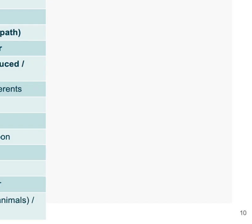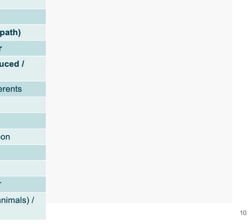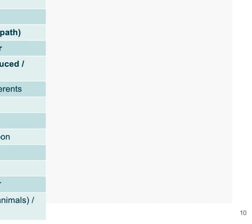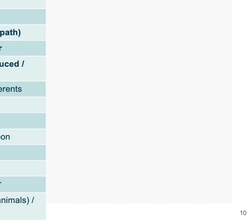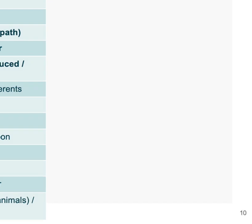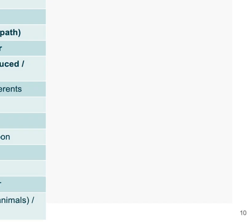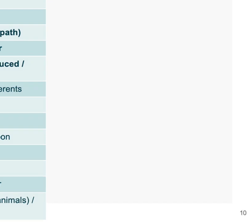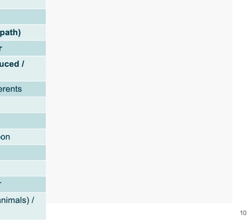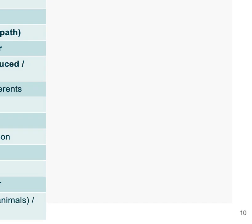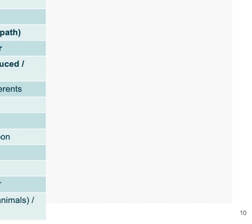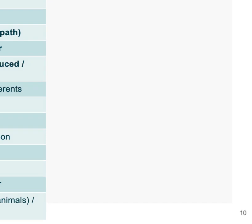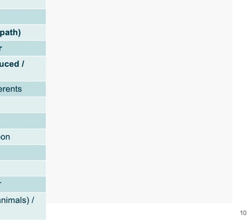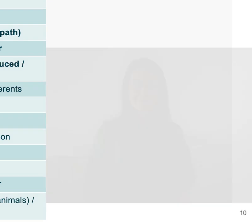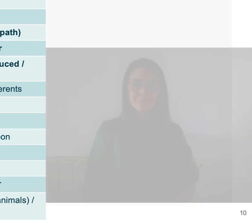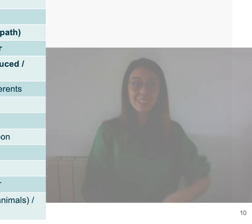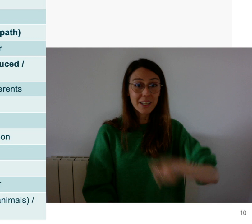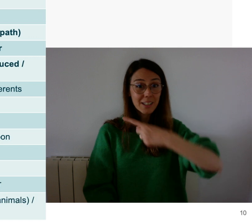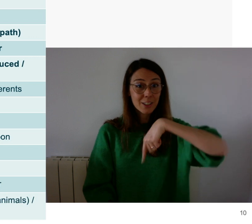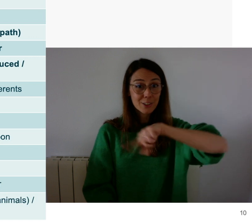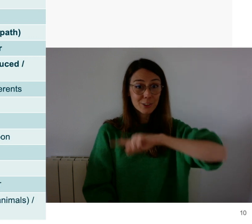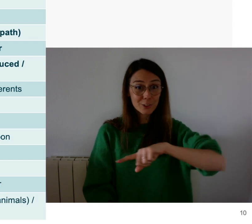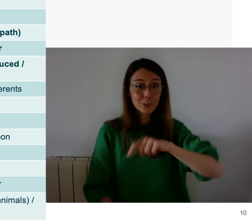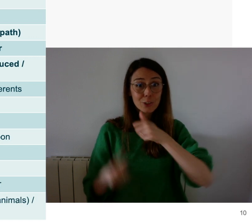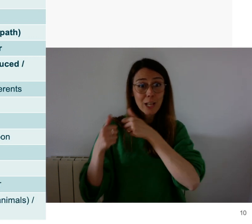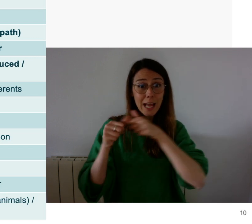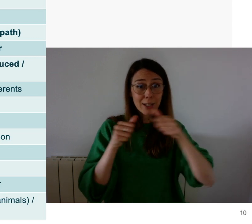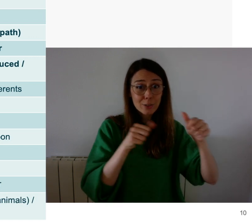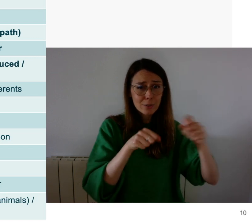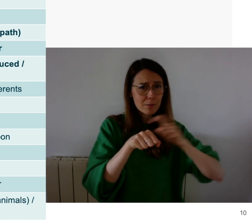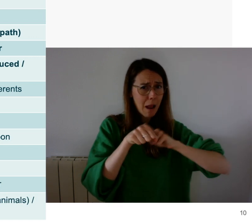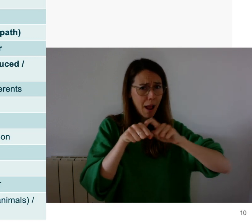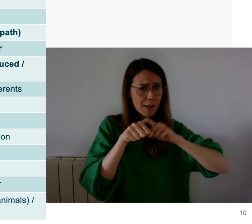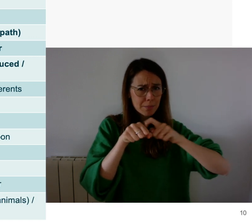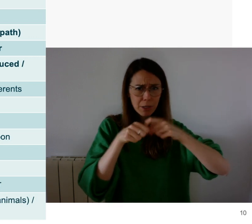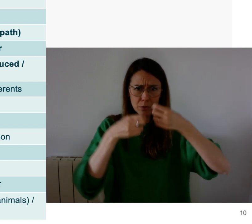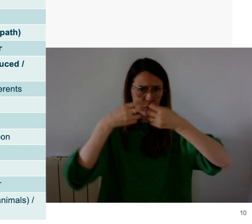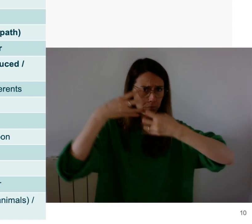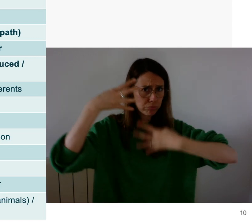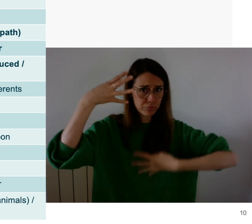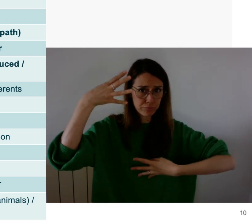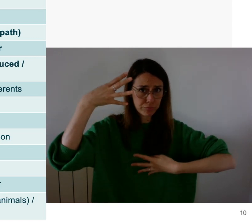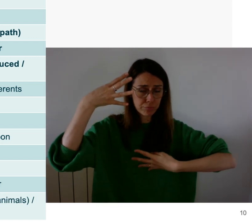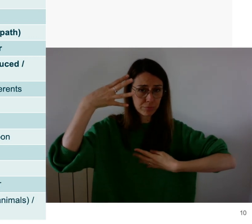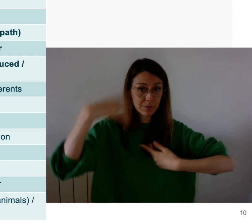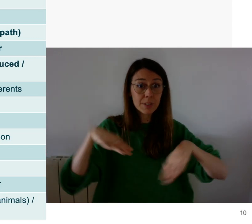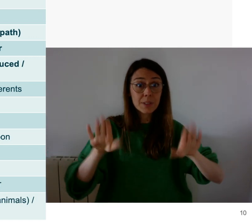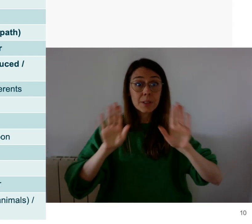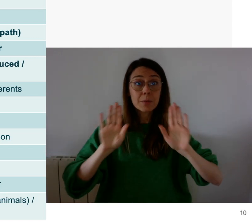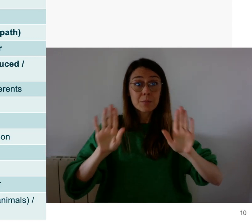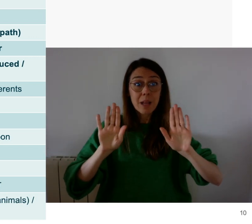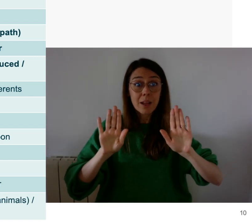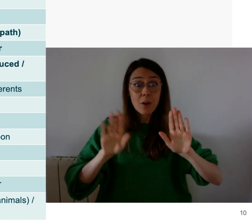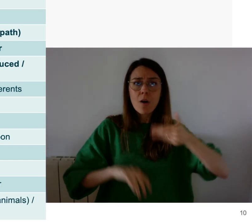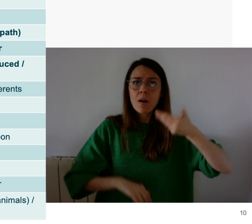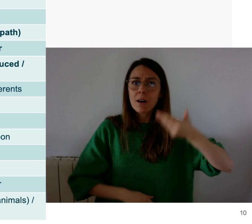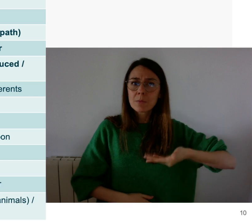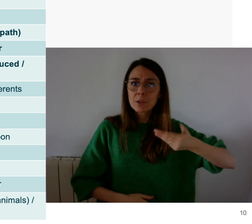In the data annotation, we annotated different aspects, as you can see in this